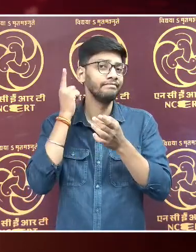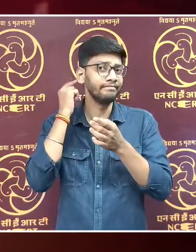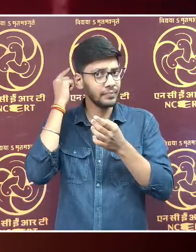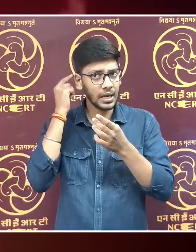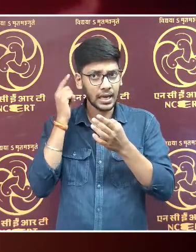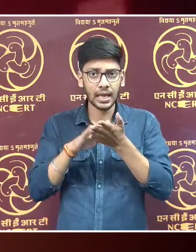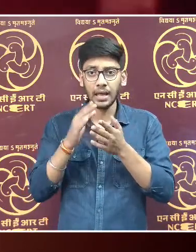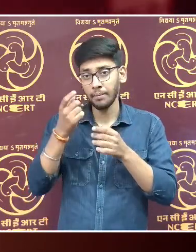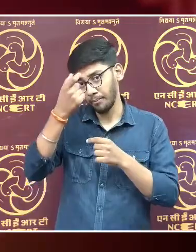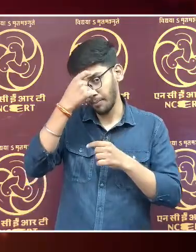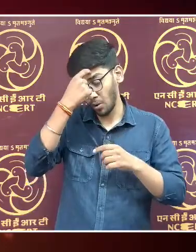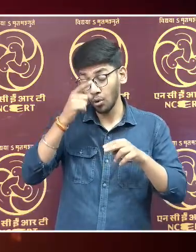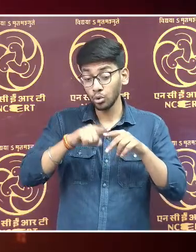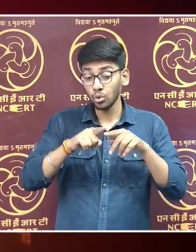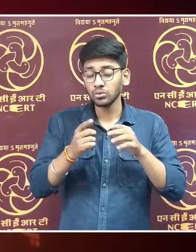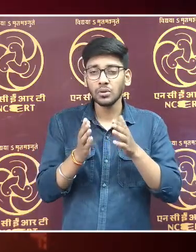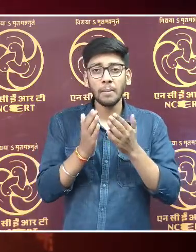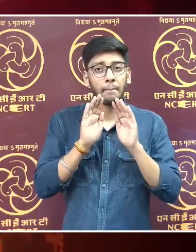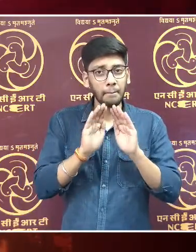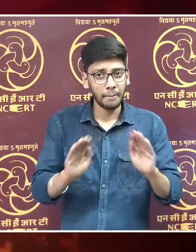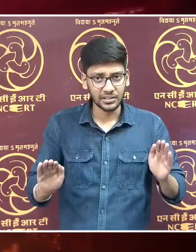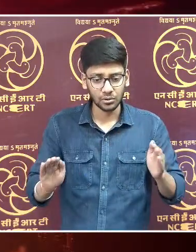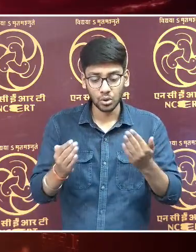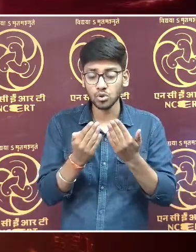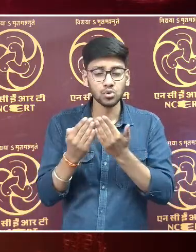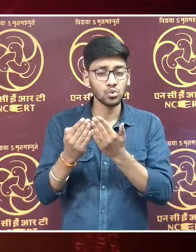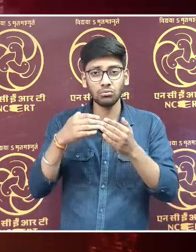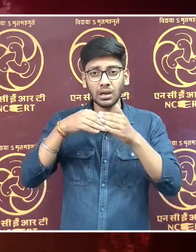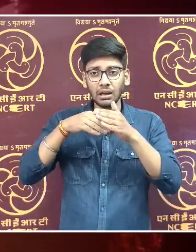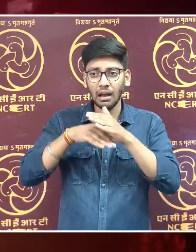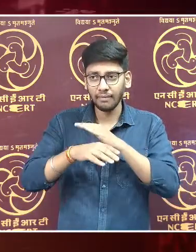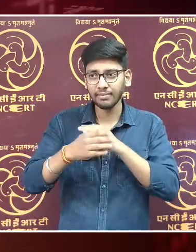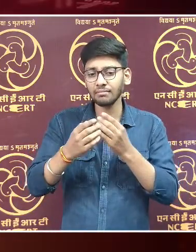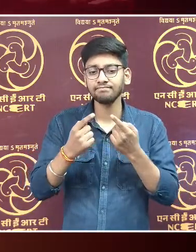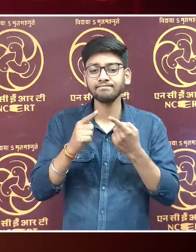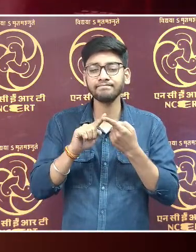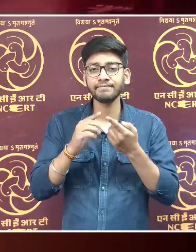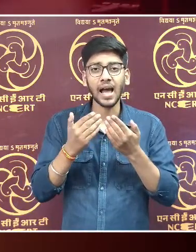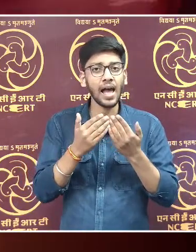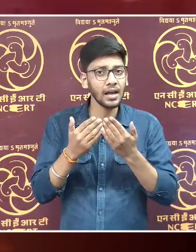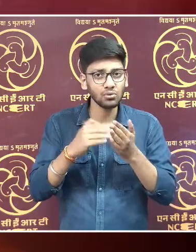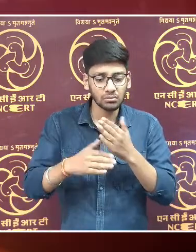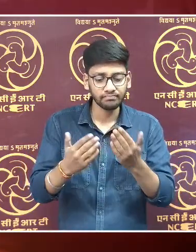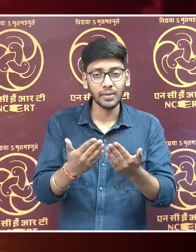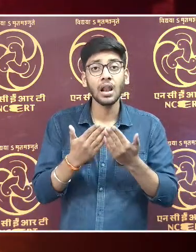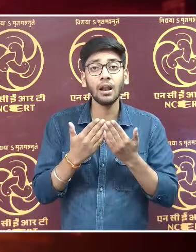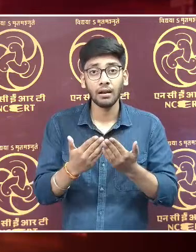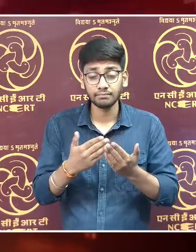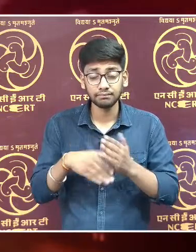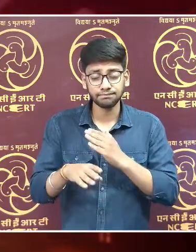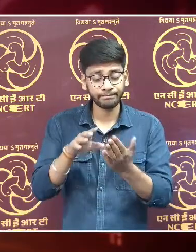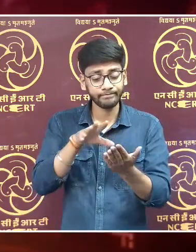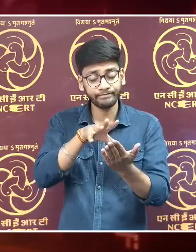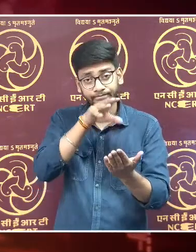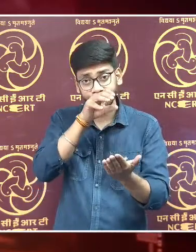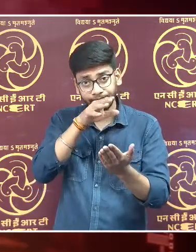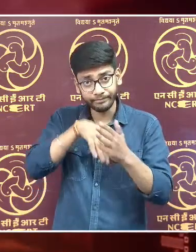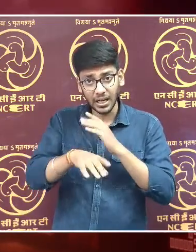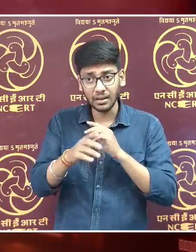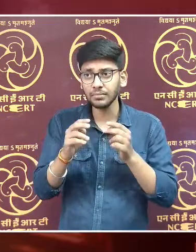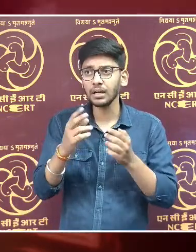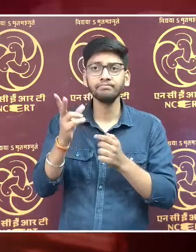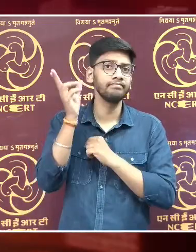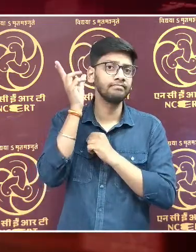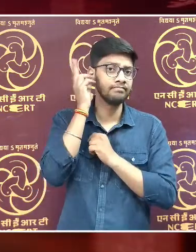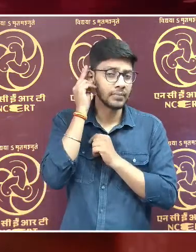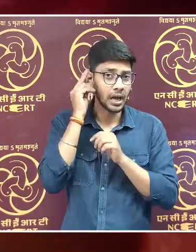in the class. The child is not able to speak clearly or speak less, because the child is not hearing it. The child tries